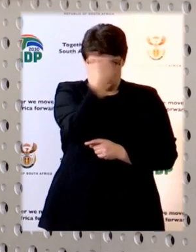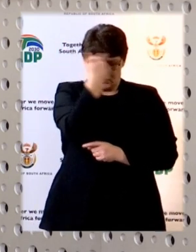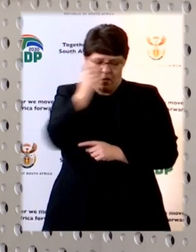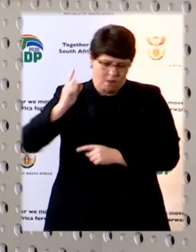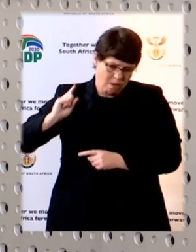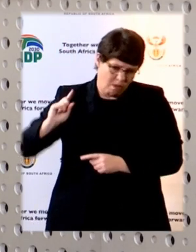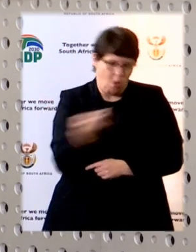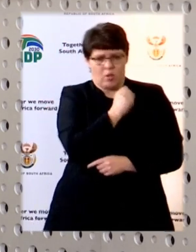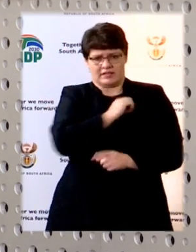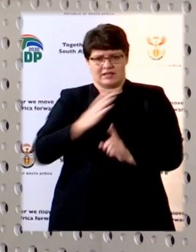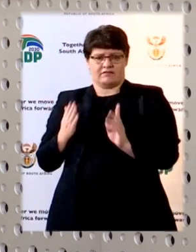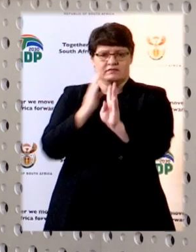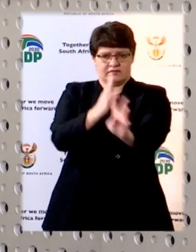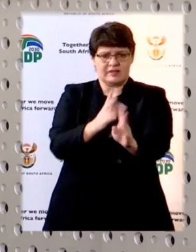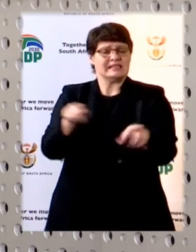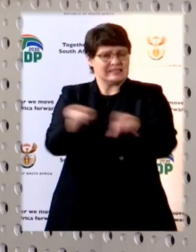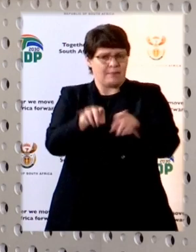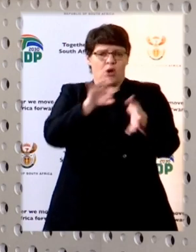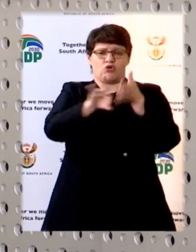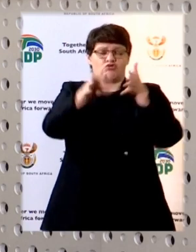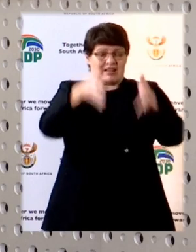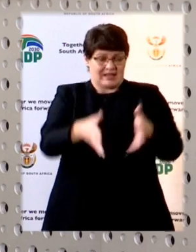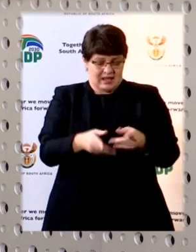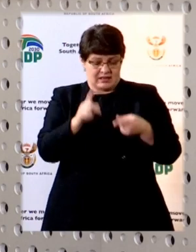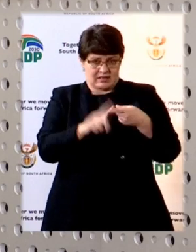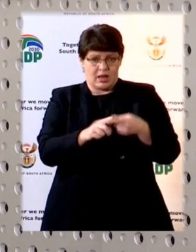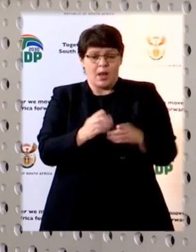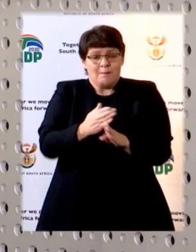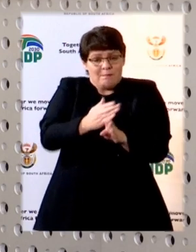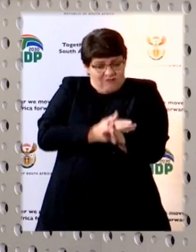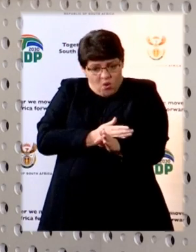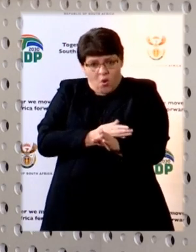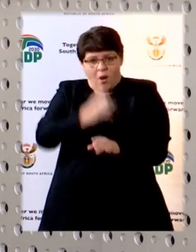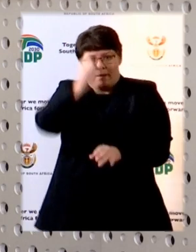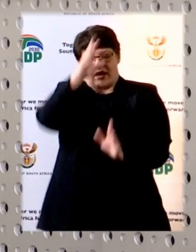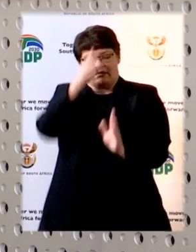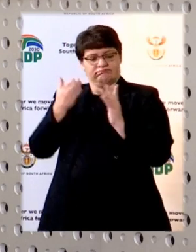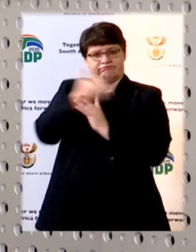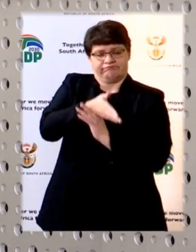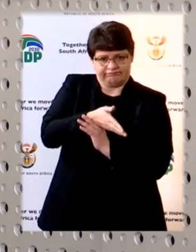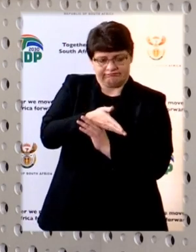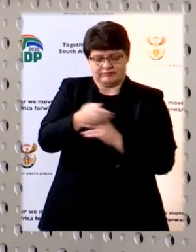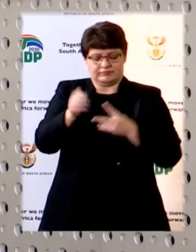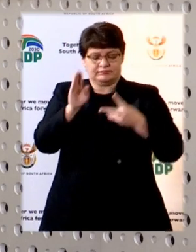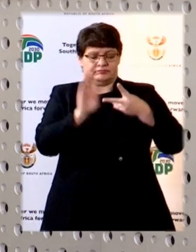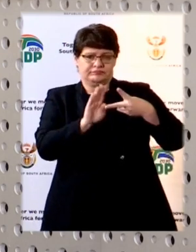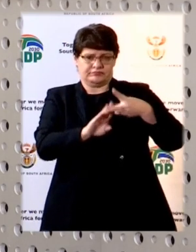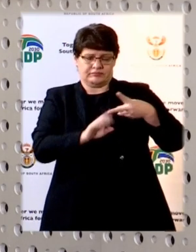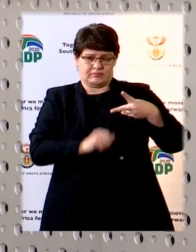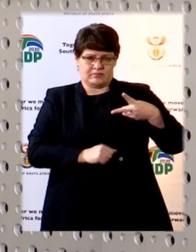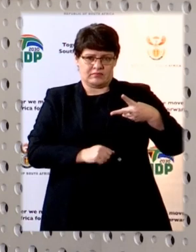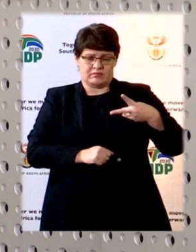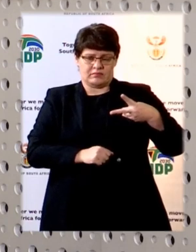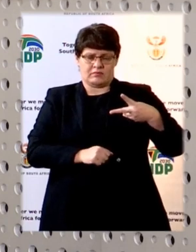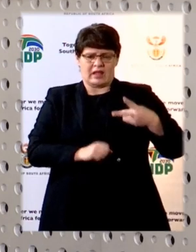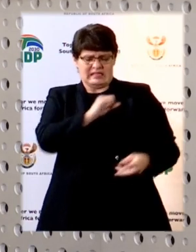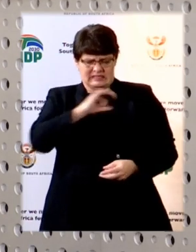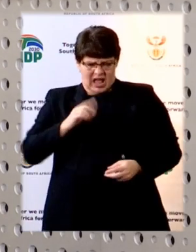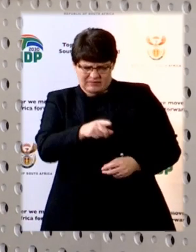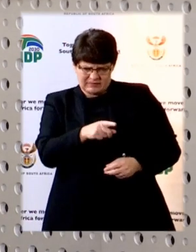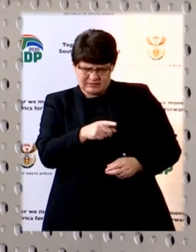all employees, including contractors, prior to accessing the mine, testing of employees with symptoms